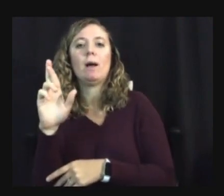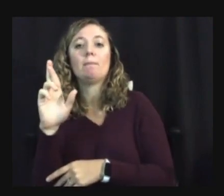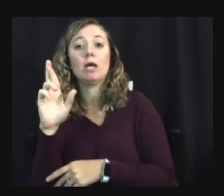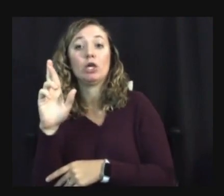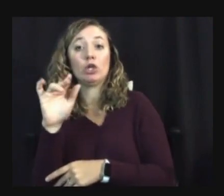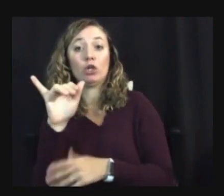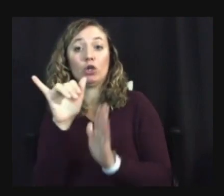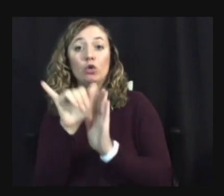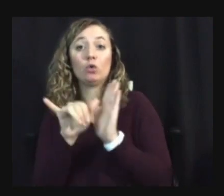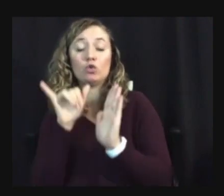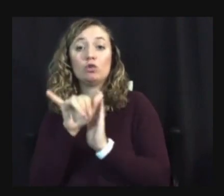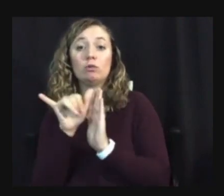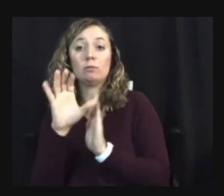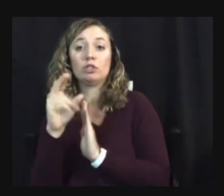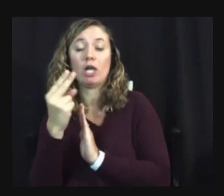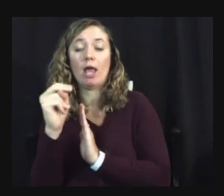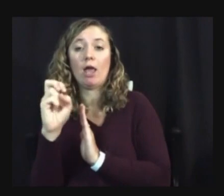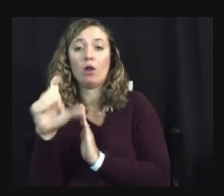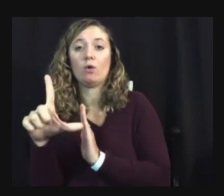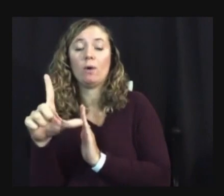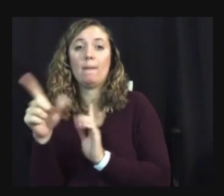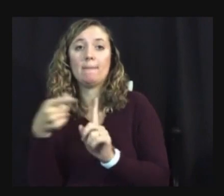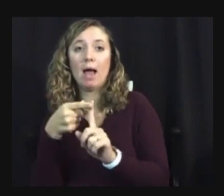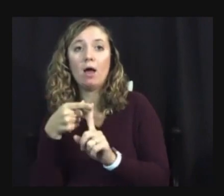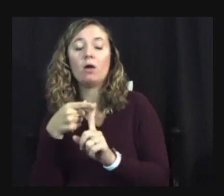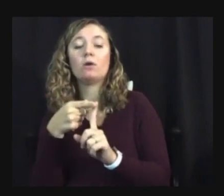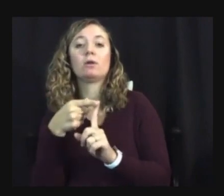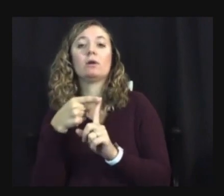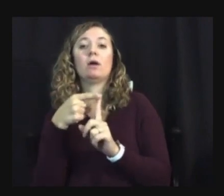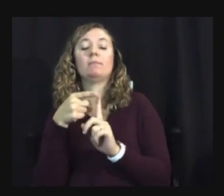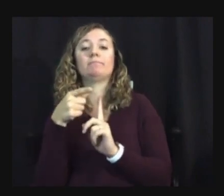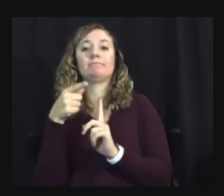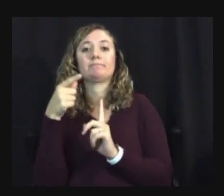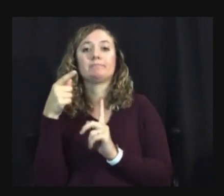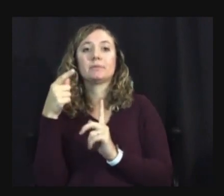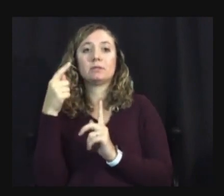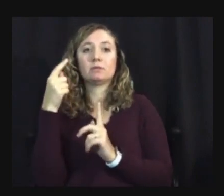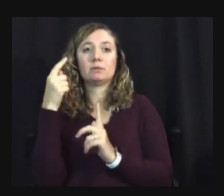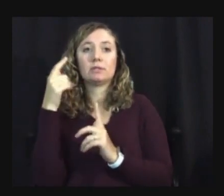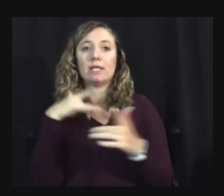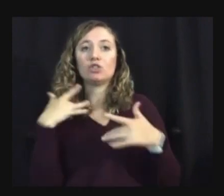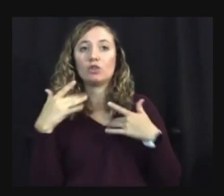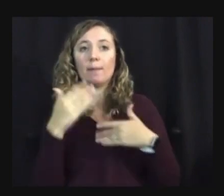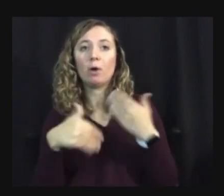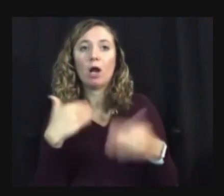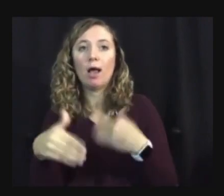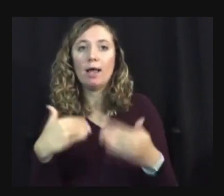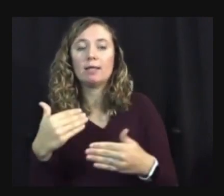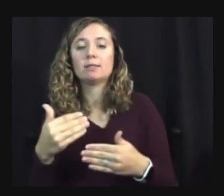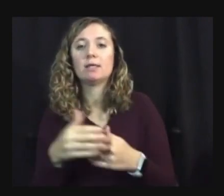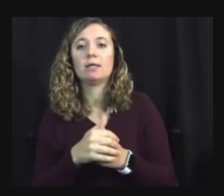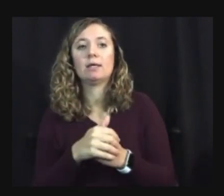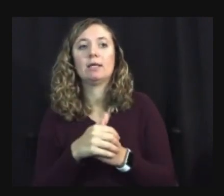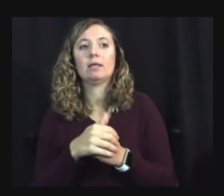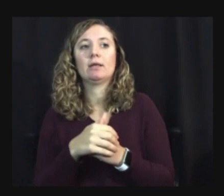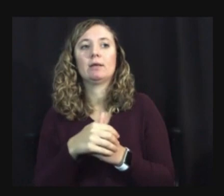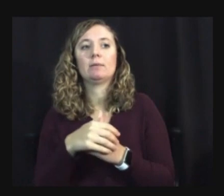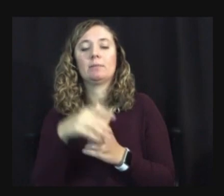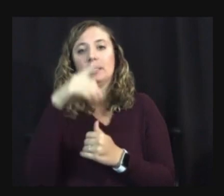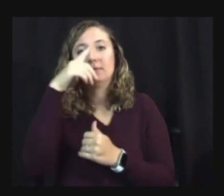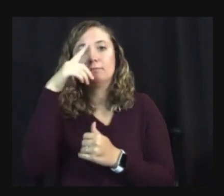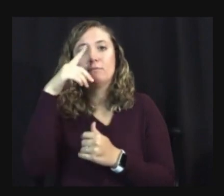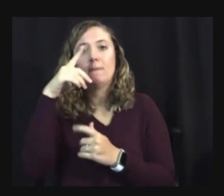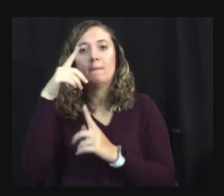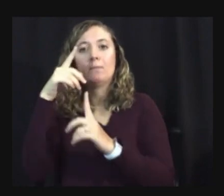about sensory processing, self-regulation, and interoception for a question from a teacher about